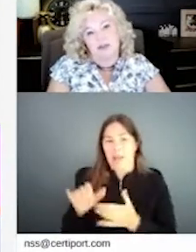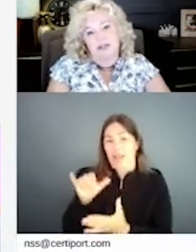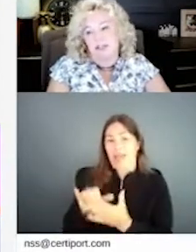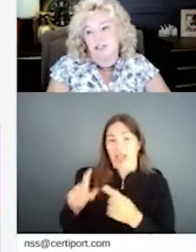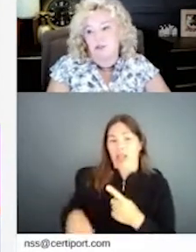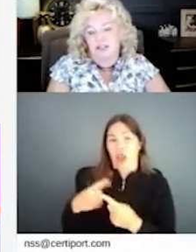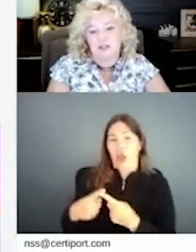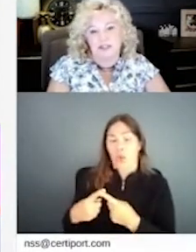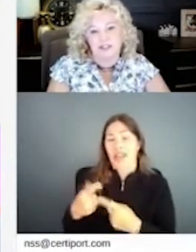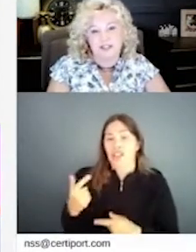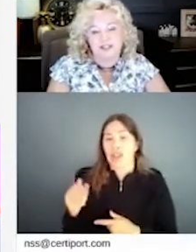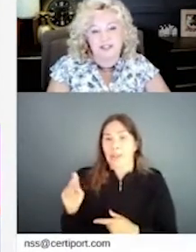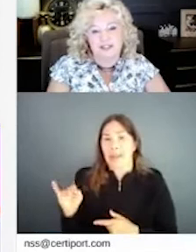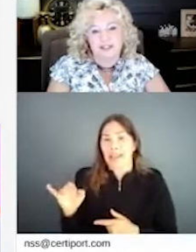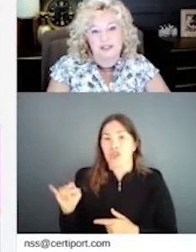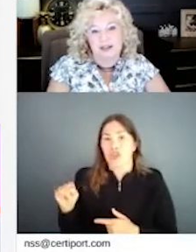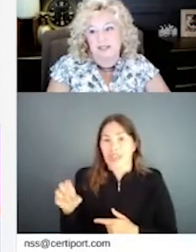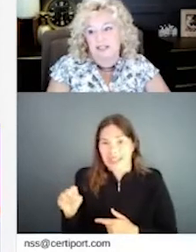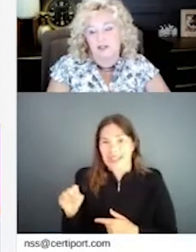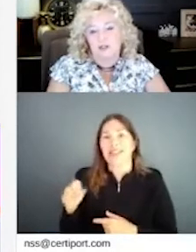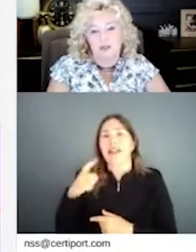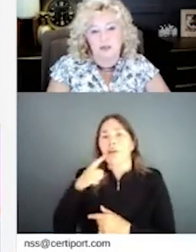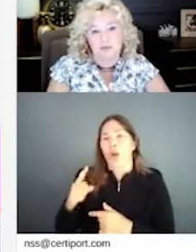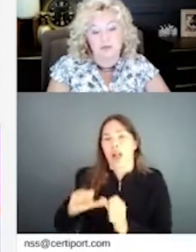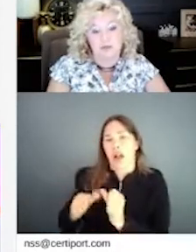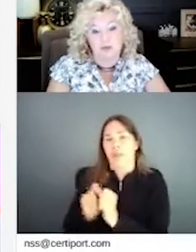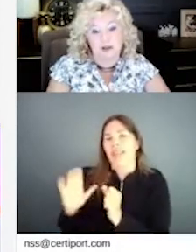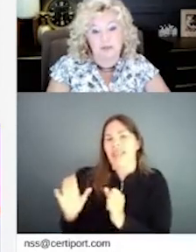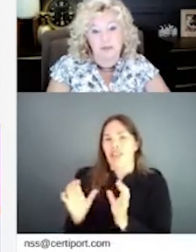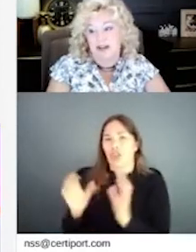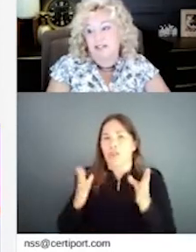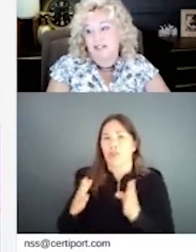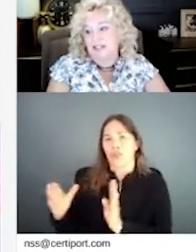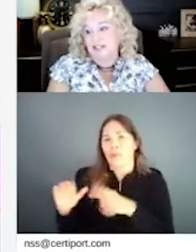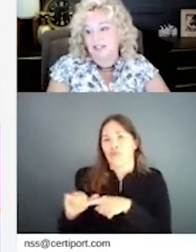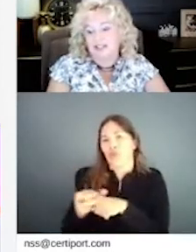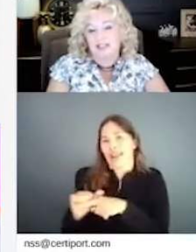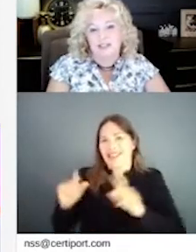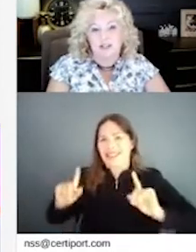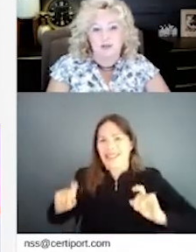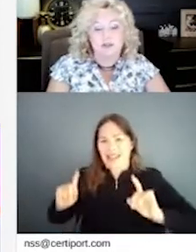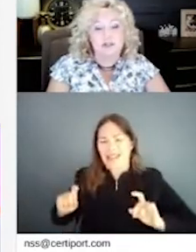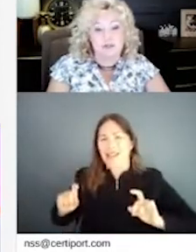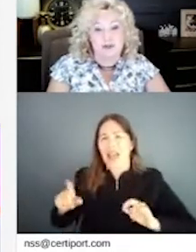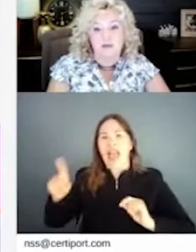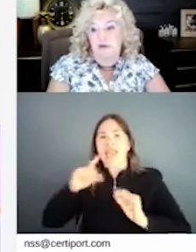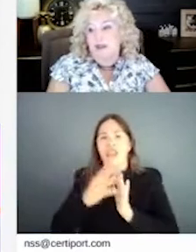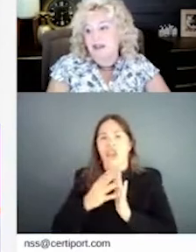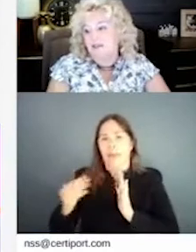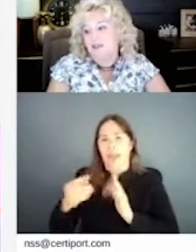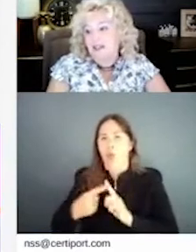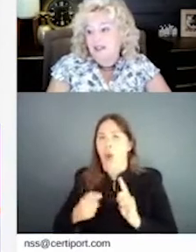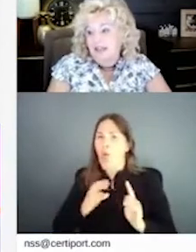when G-Metrix updates their cert prep practice tests. So they're just mirroring what we